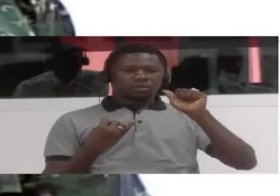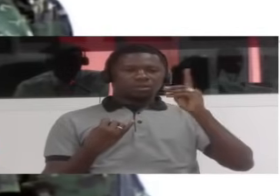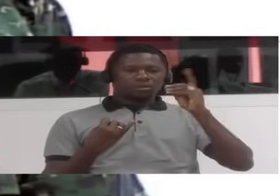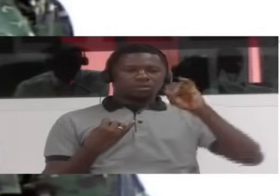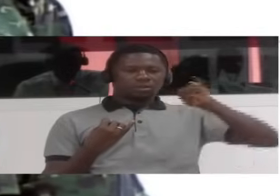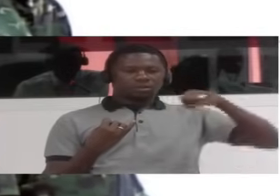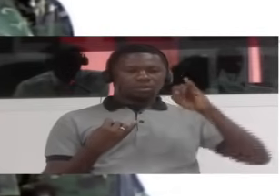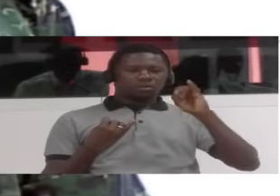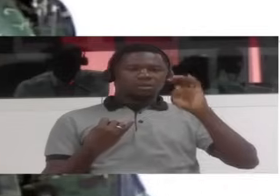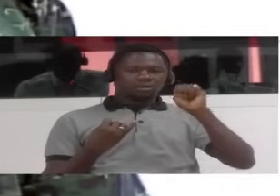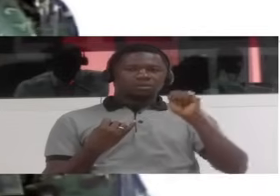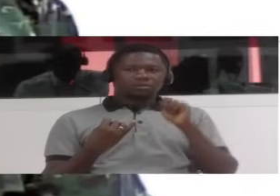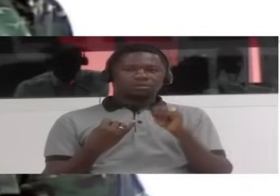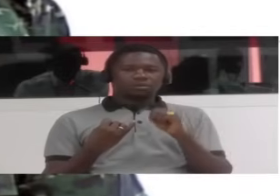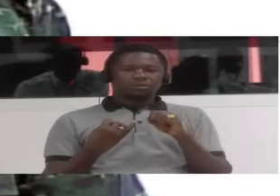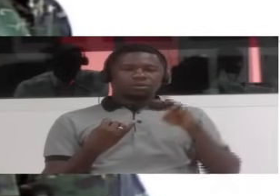Rambo.